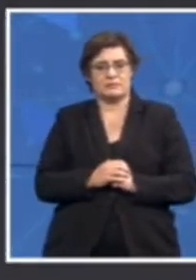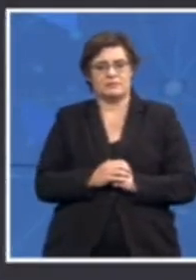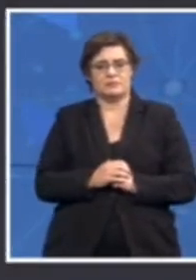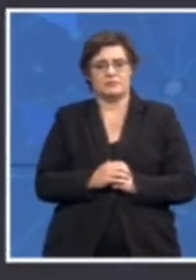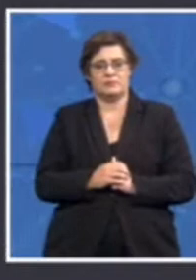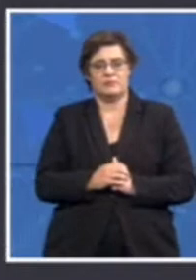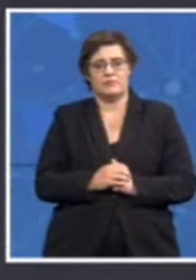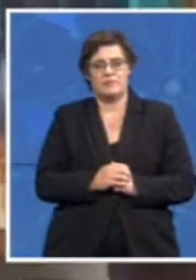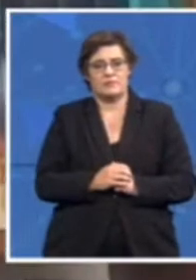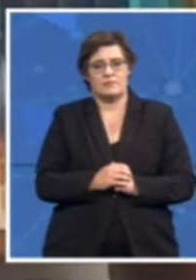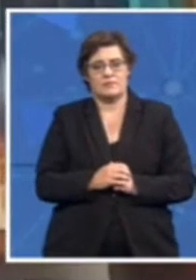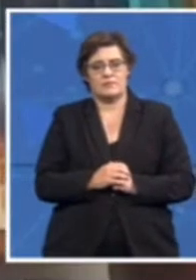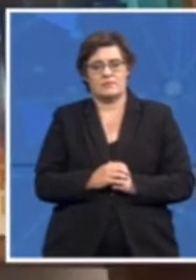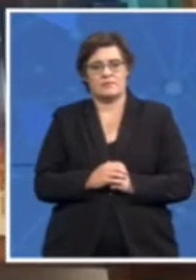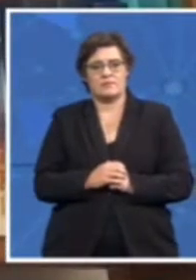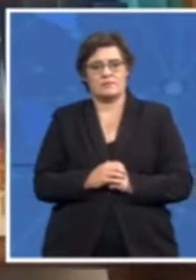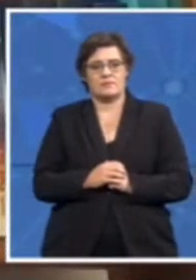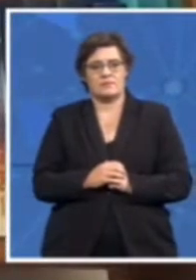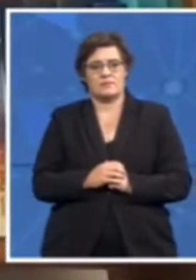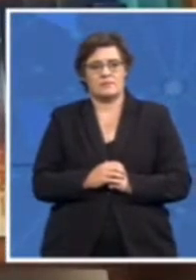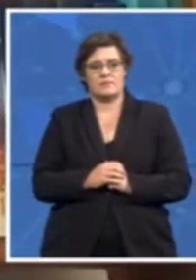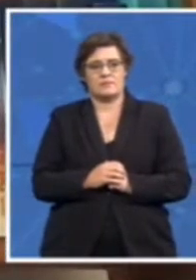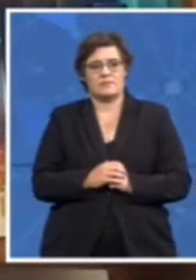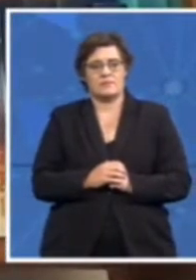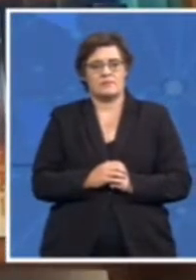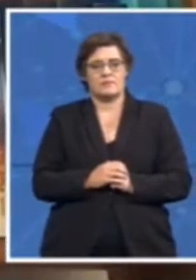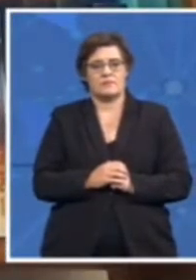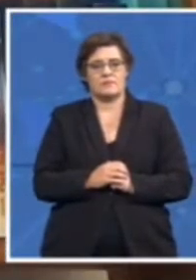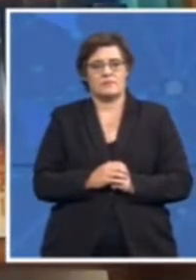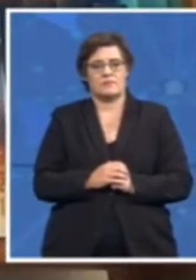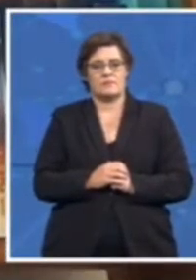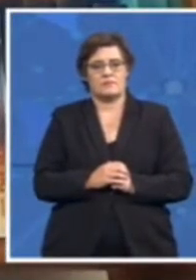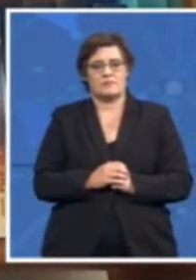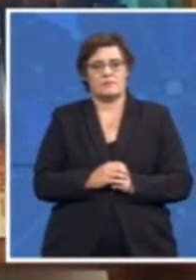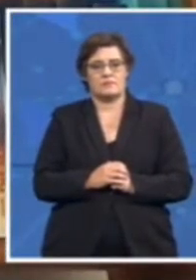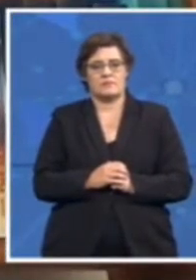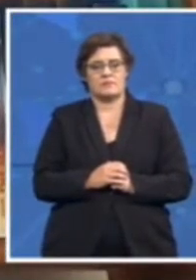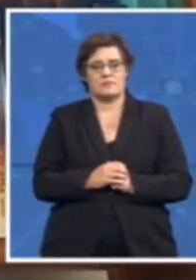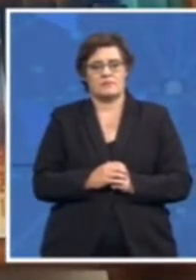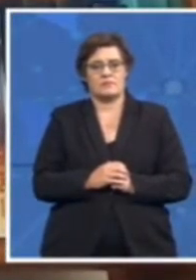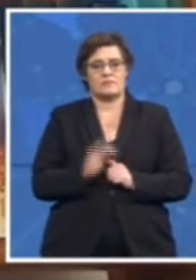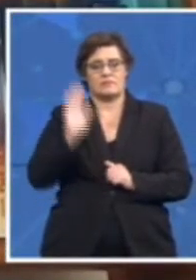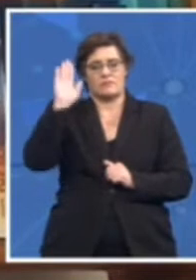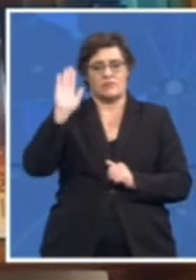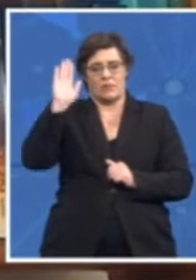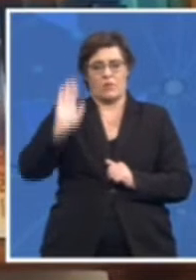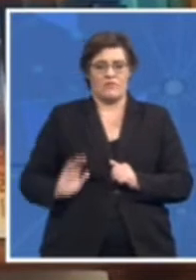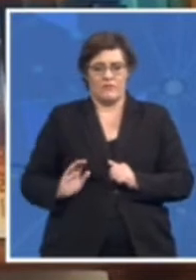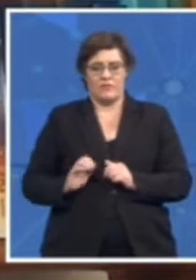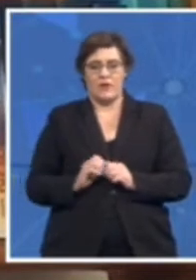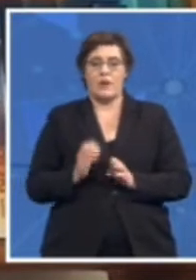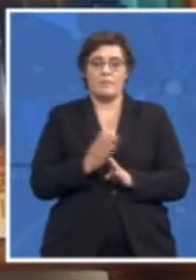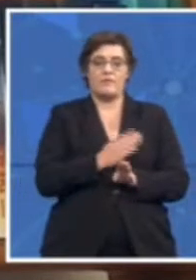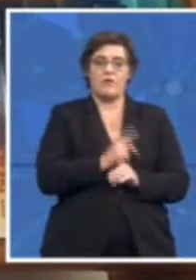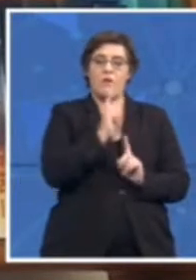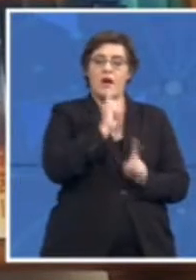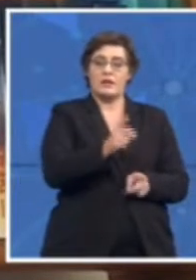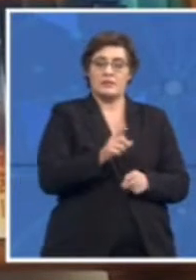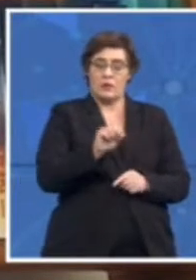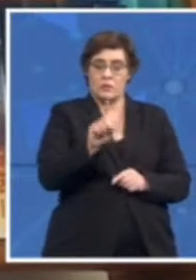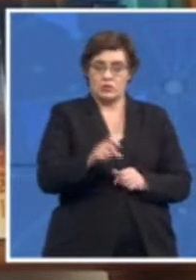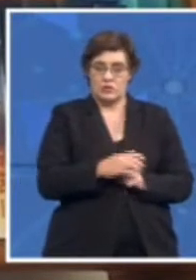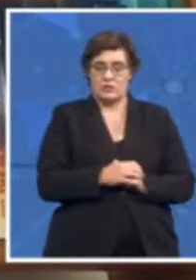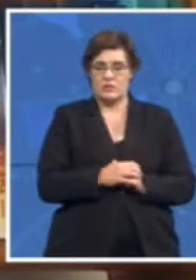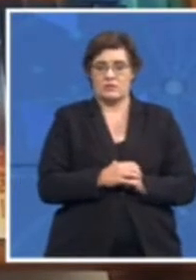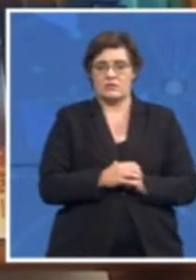Mariam, thank you. Please do lower your hand. Andre, before you answer that question, there is another one